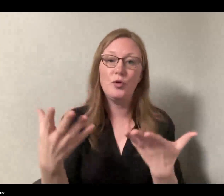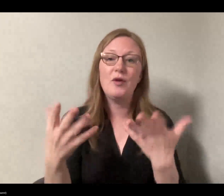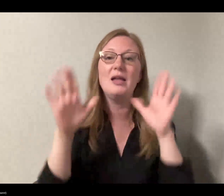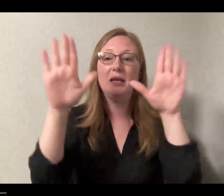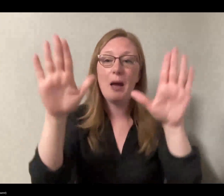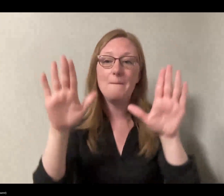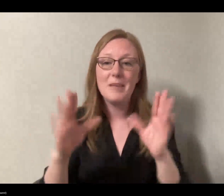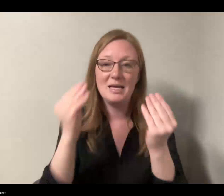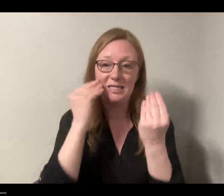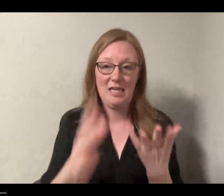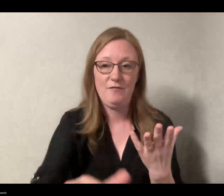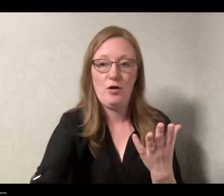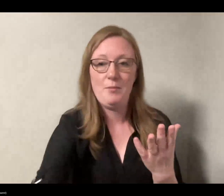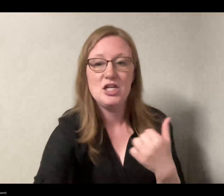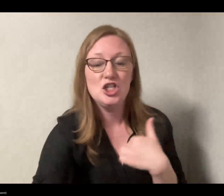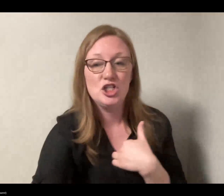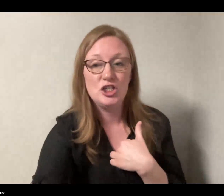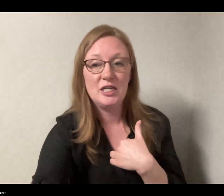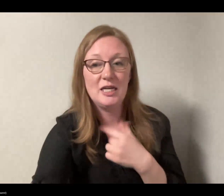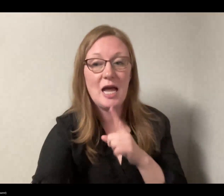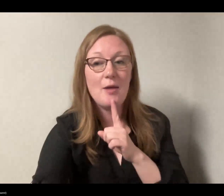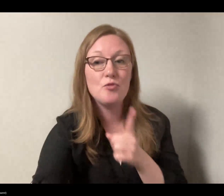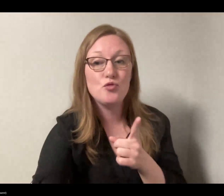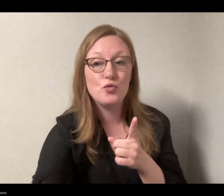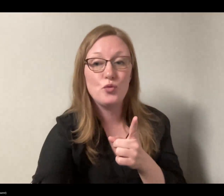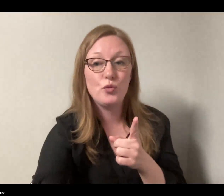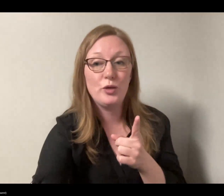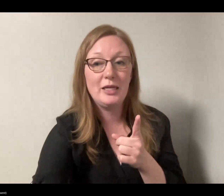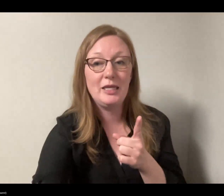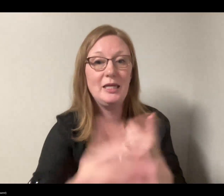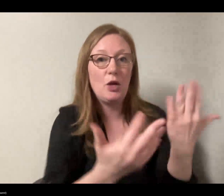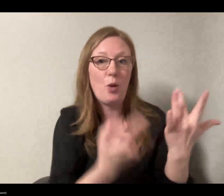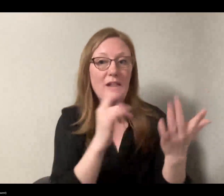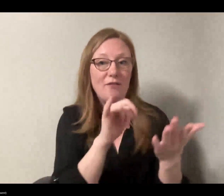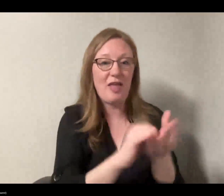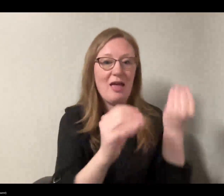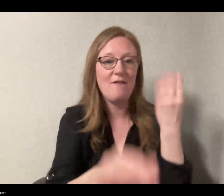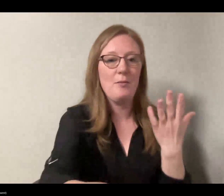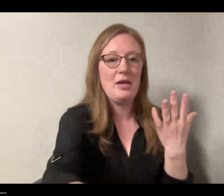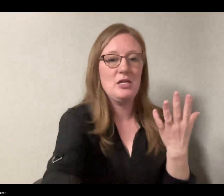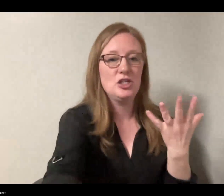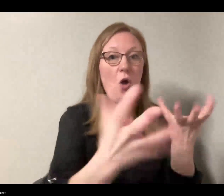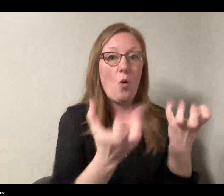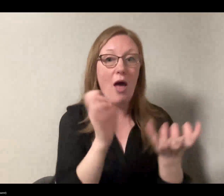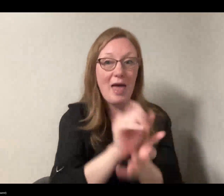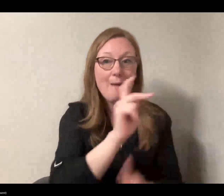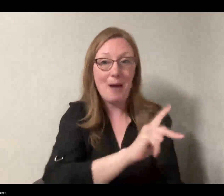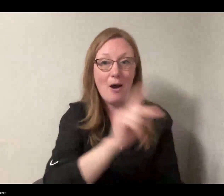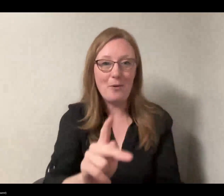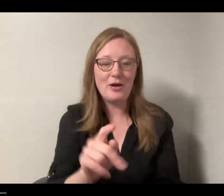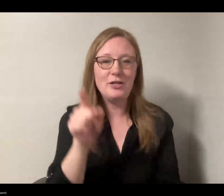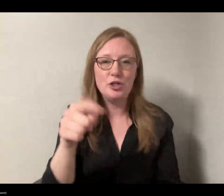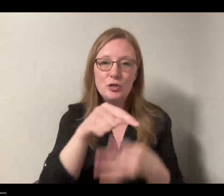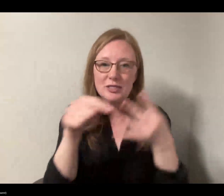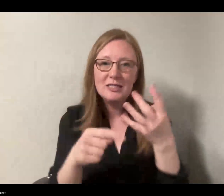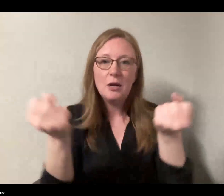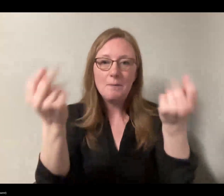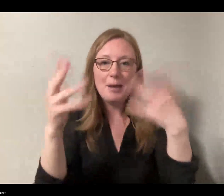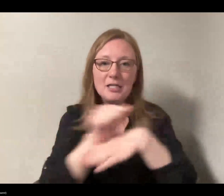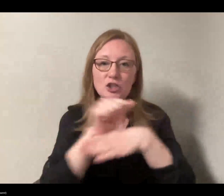invaluable information that I am really waiting to get my hands on for that PowerPoint. You detailed a number of